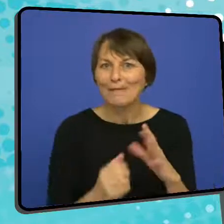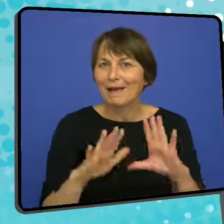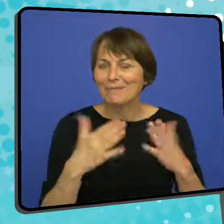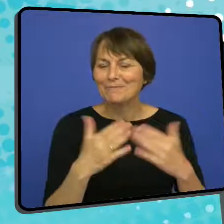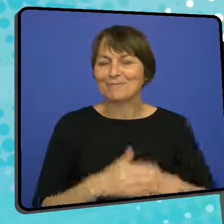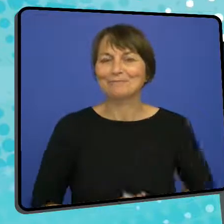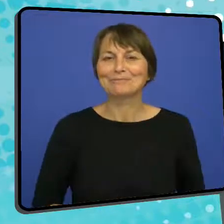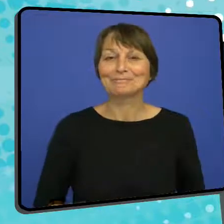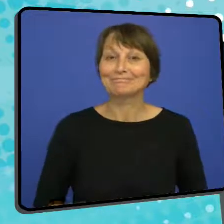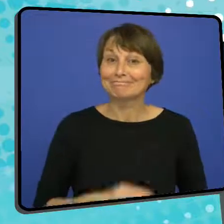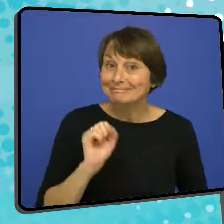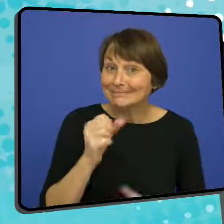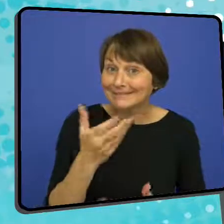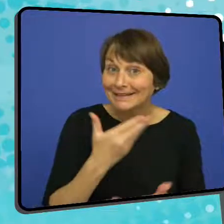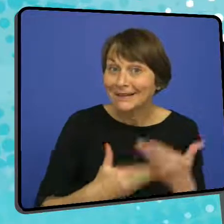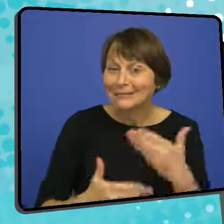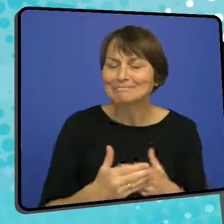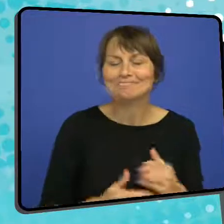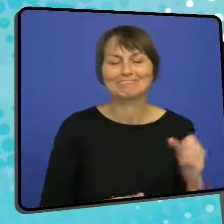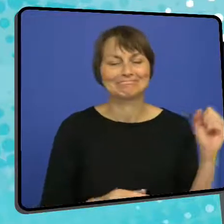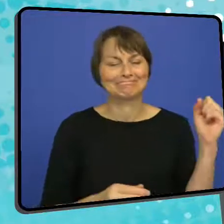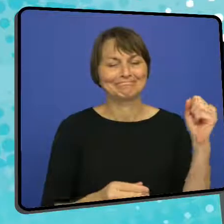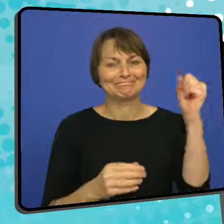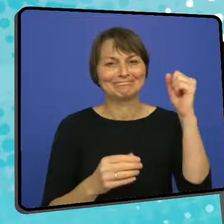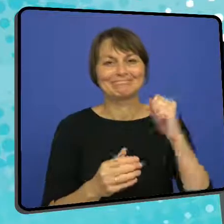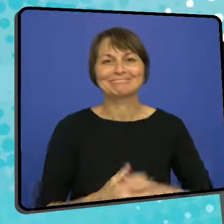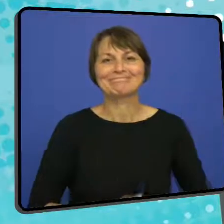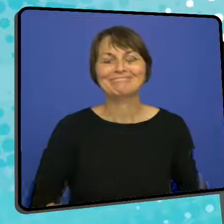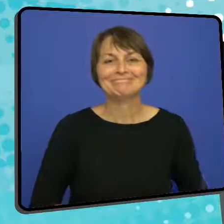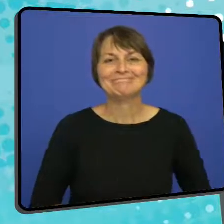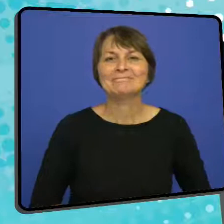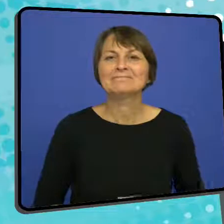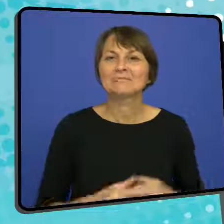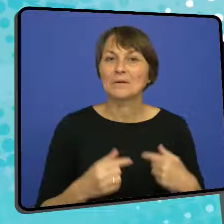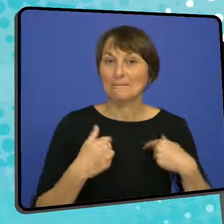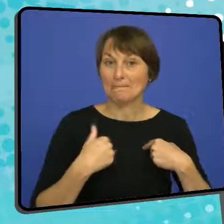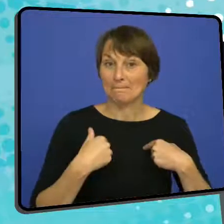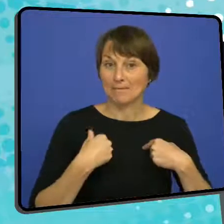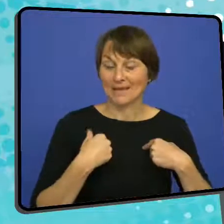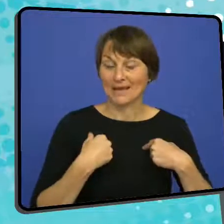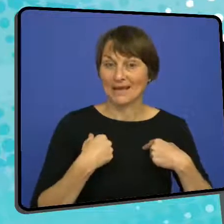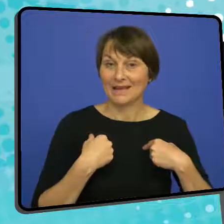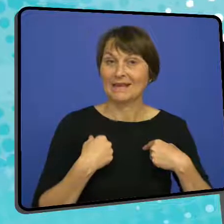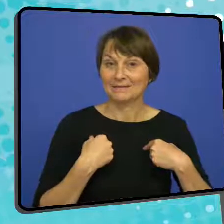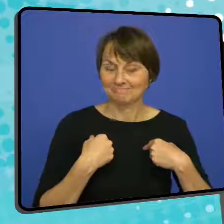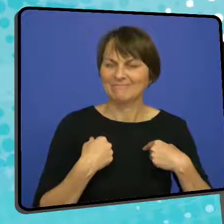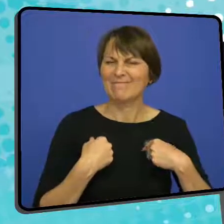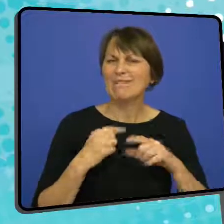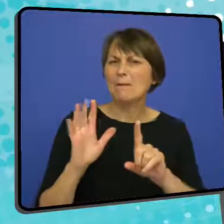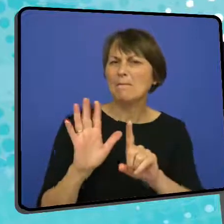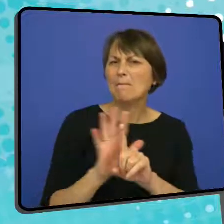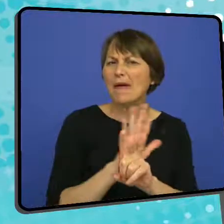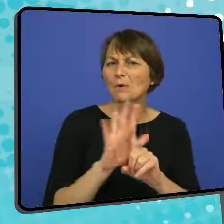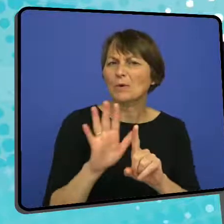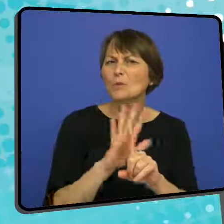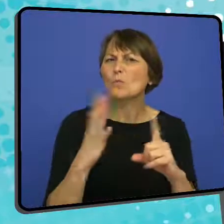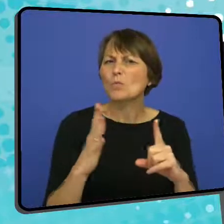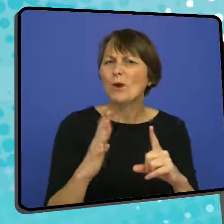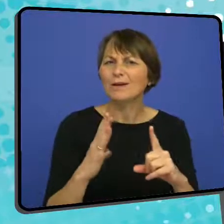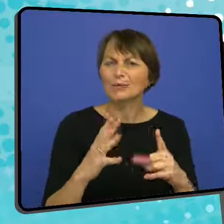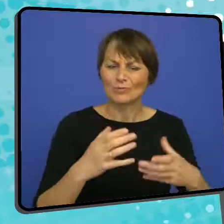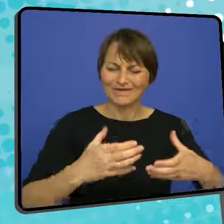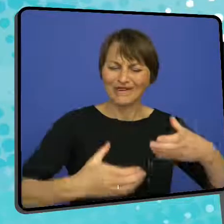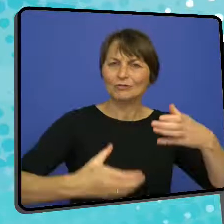Yes, I think so. I have an industrial design engineering background, which is, I think, more